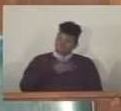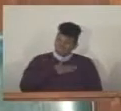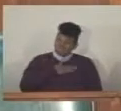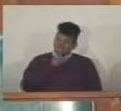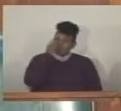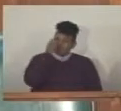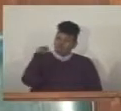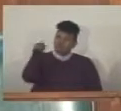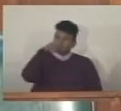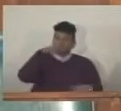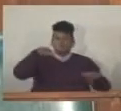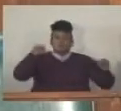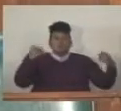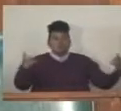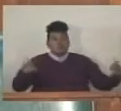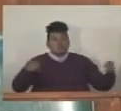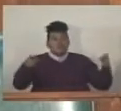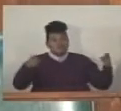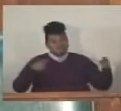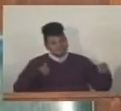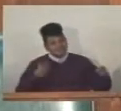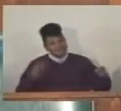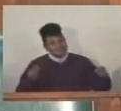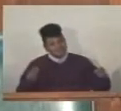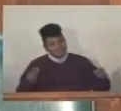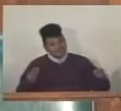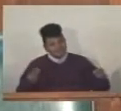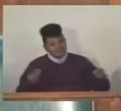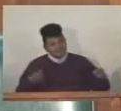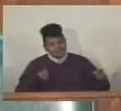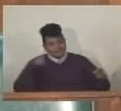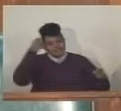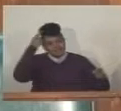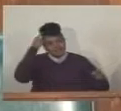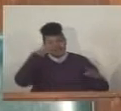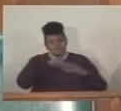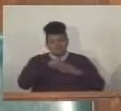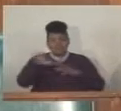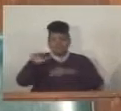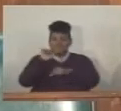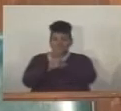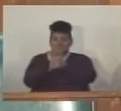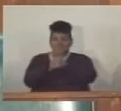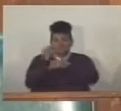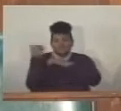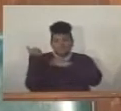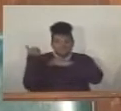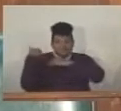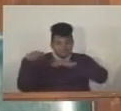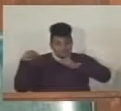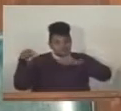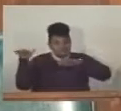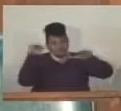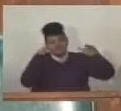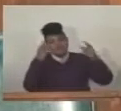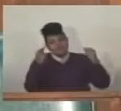now as part of a portfolio responsibility.